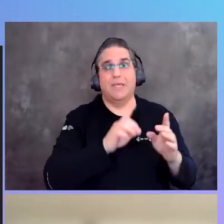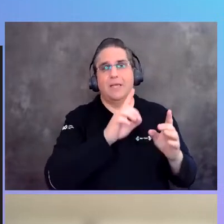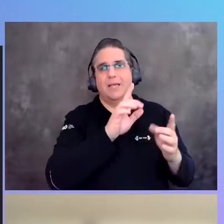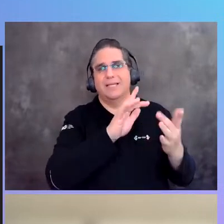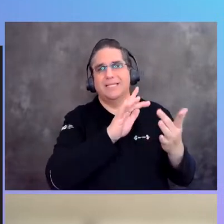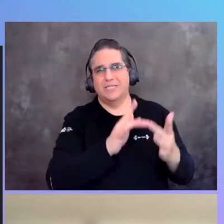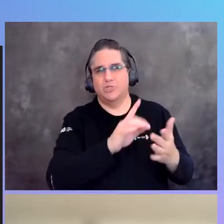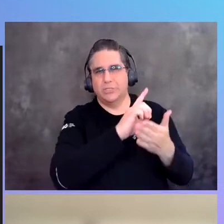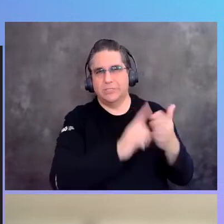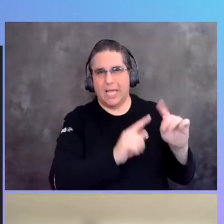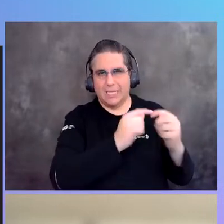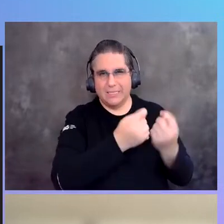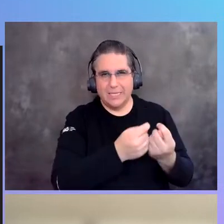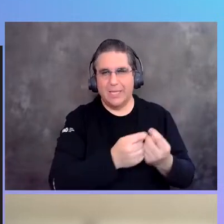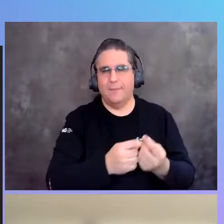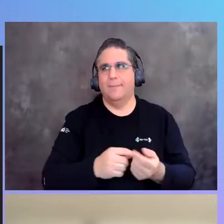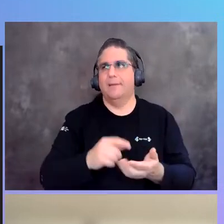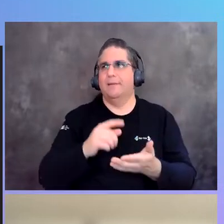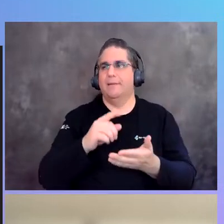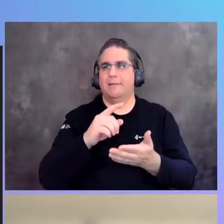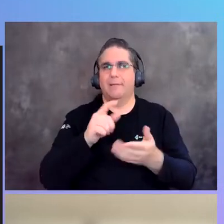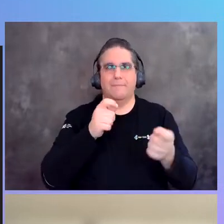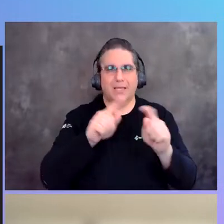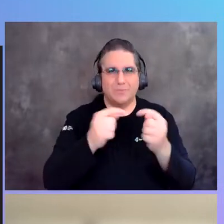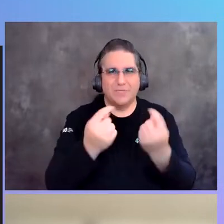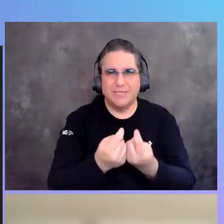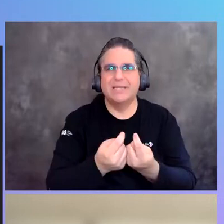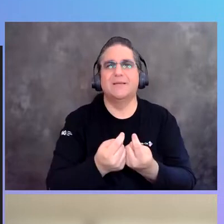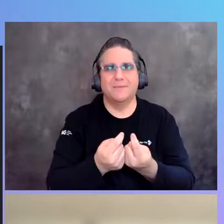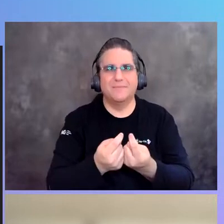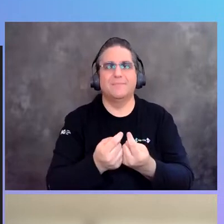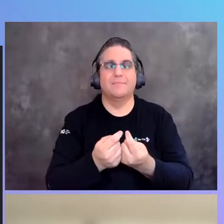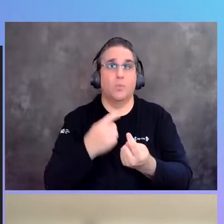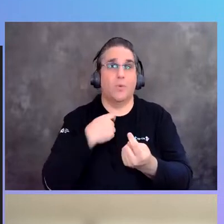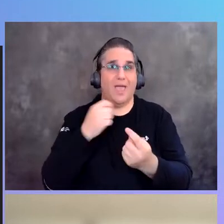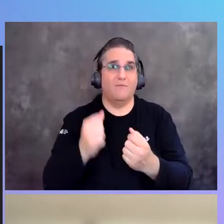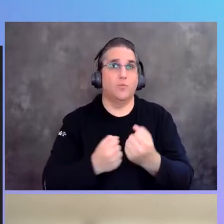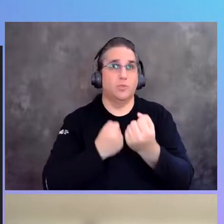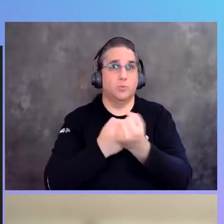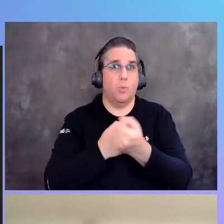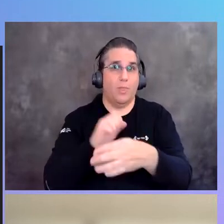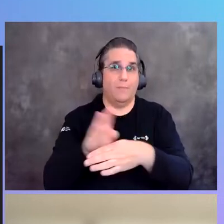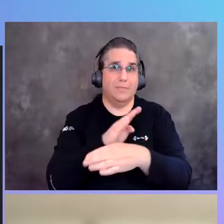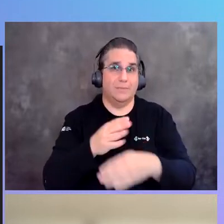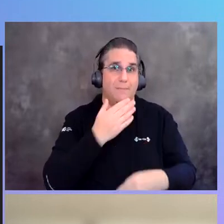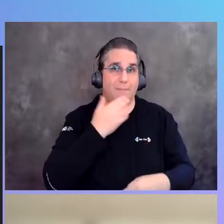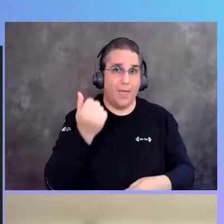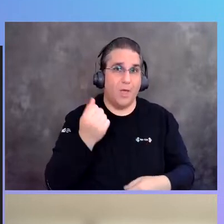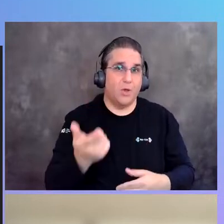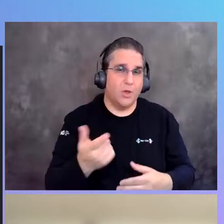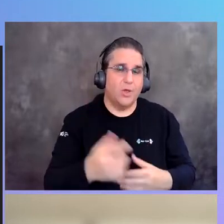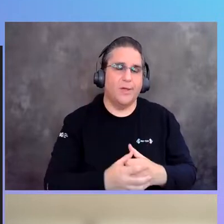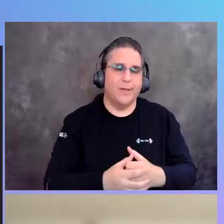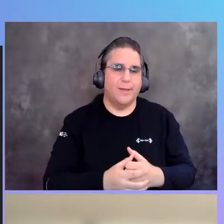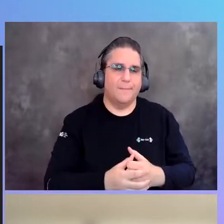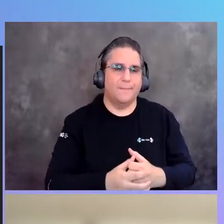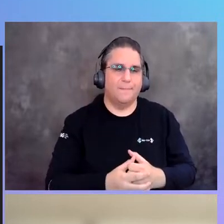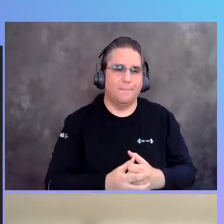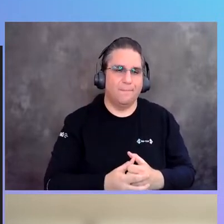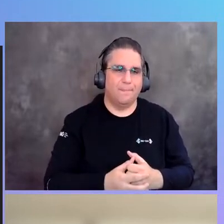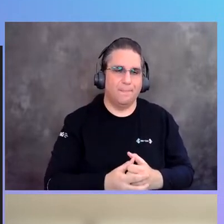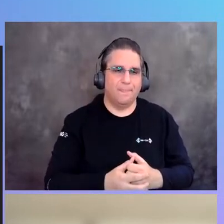focusing more in our low-cost locations, but building it out so we can support the business better. So earlier on, I talked